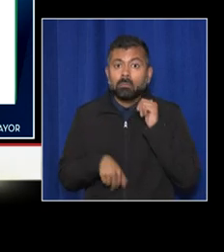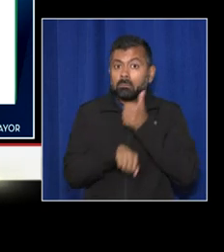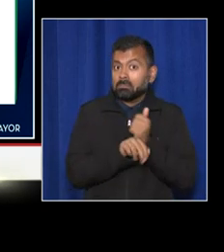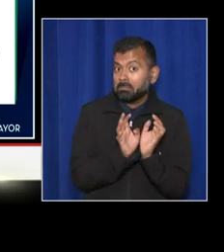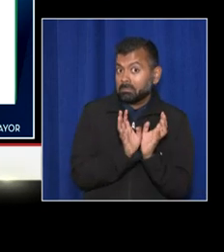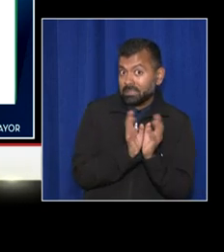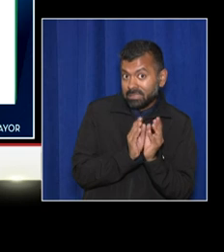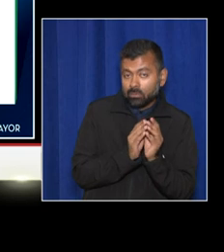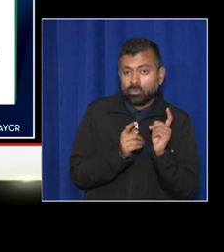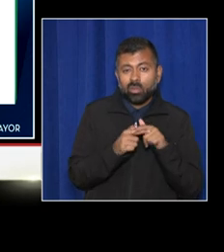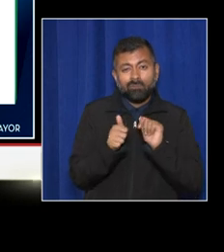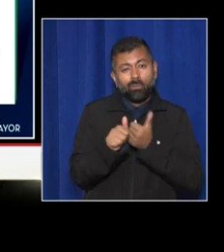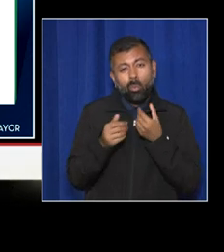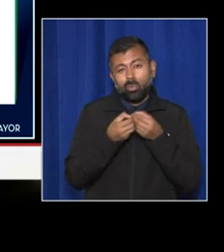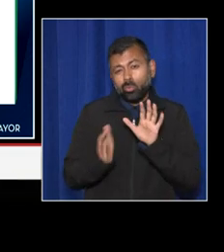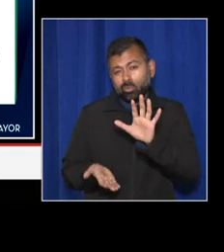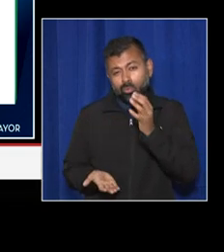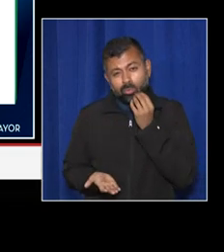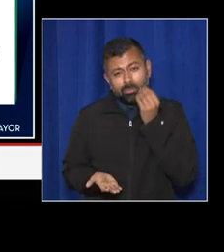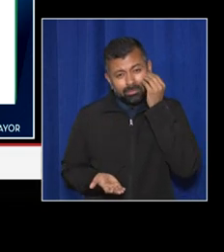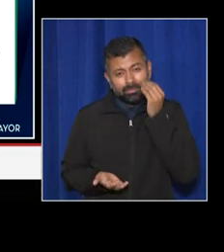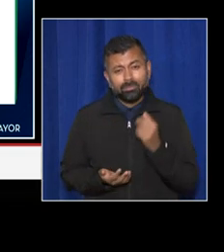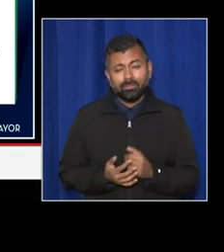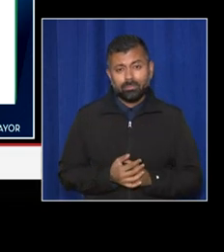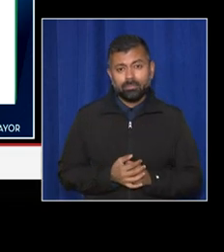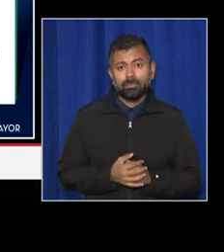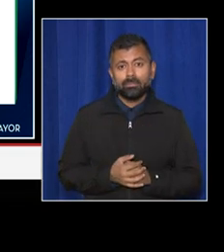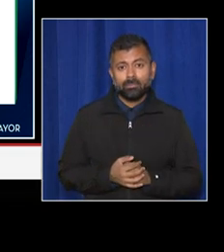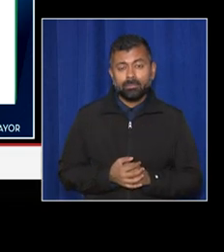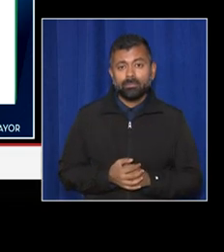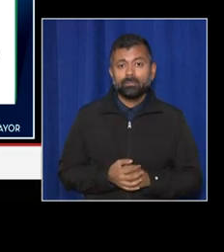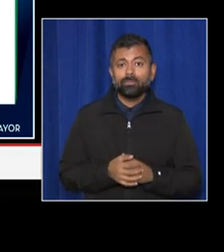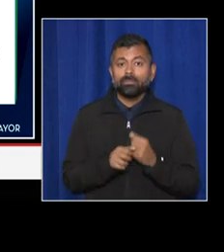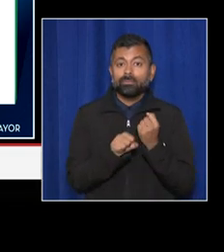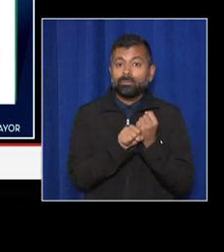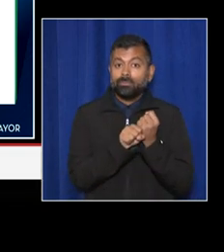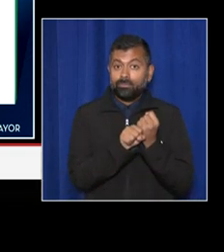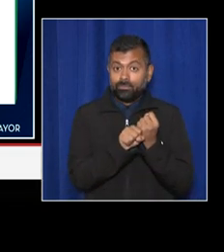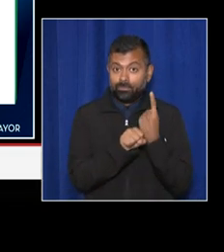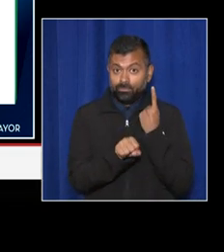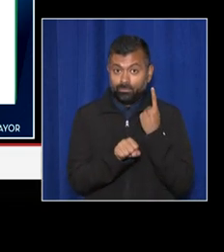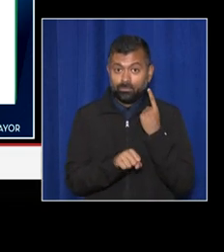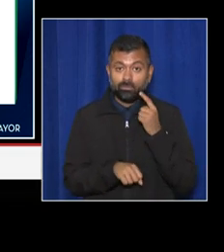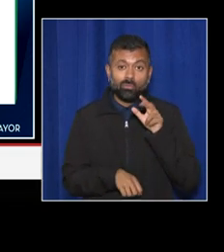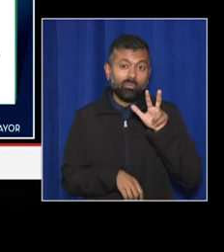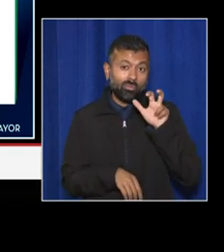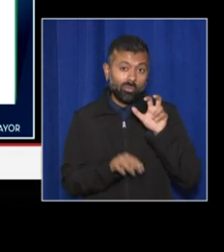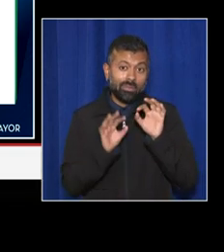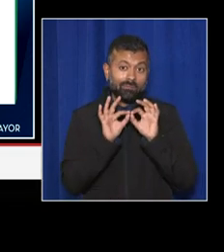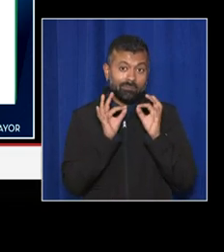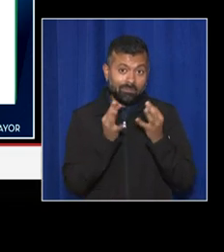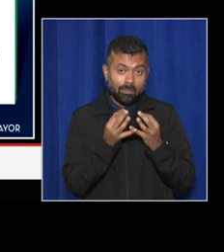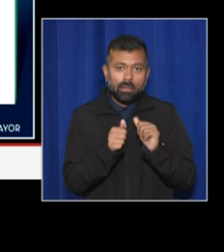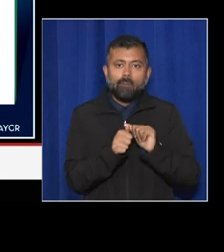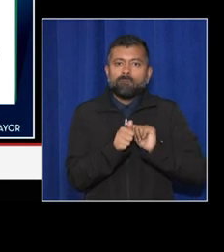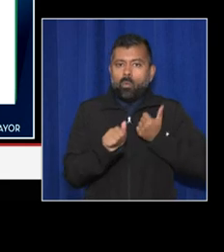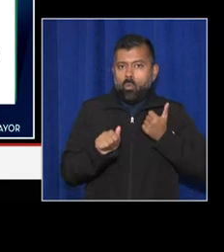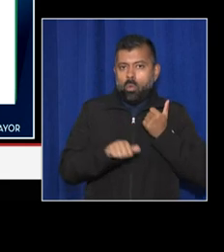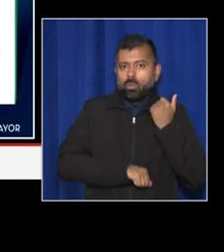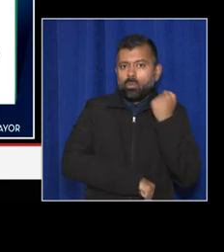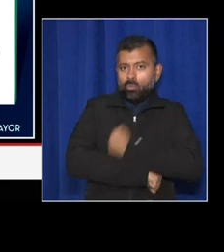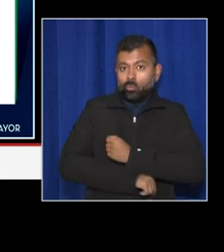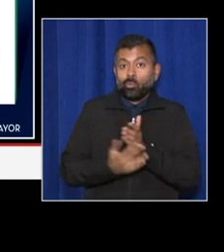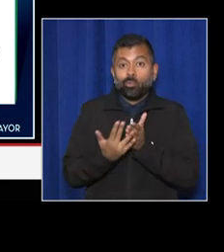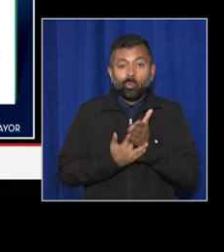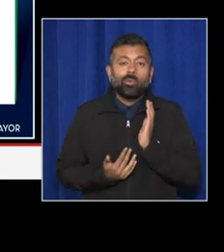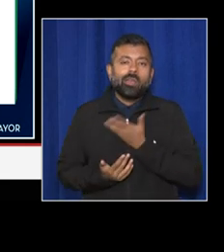alone prevented nearly 300 households from having their homes foreclosed upon. So we know it works, and I encourage you to be able to